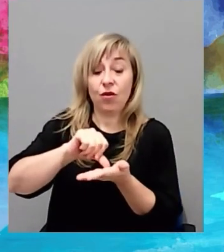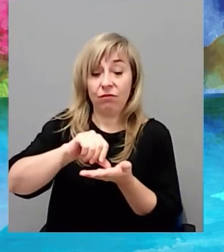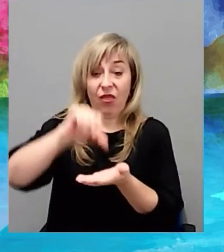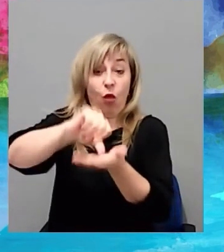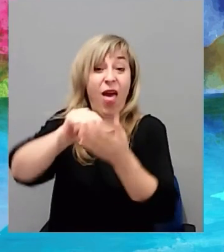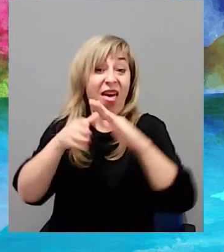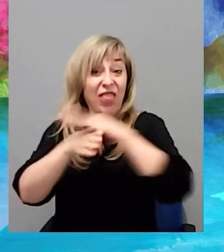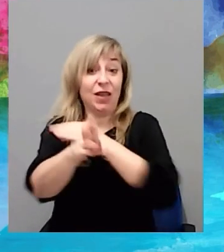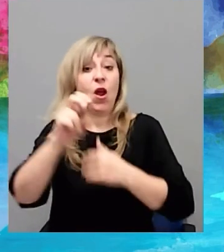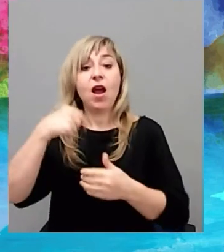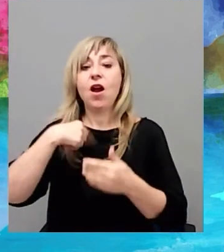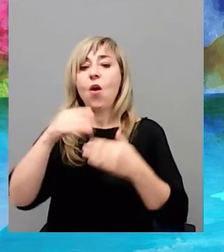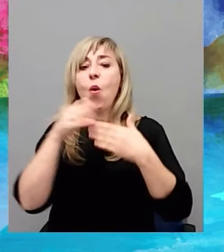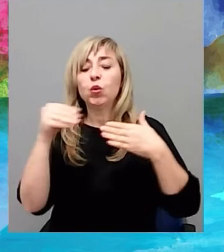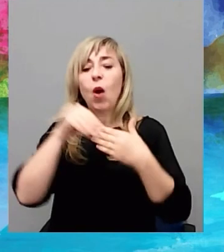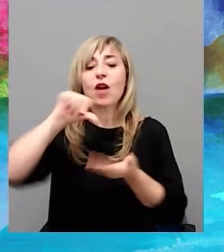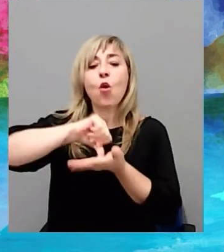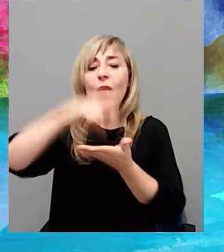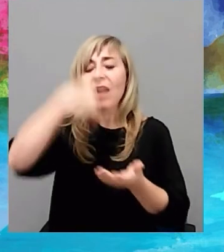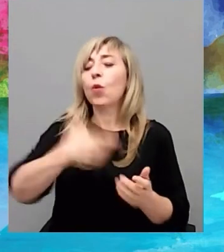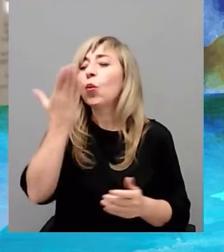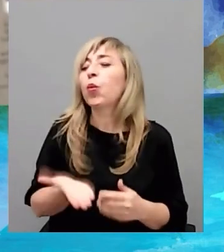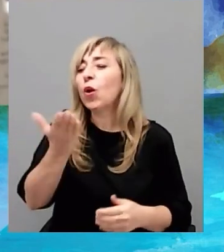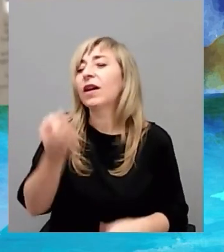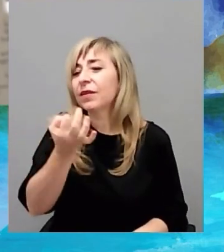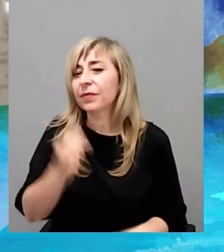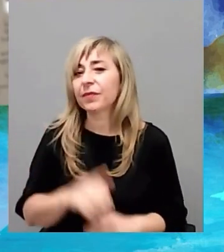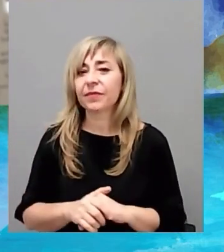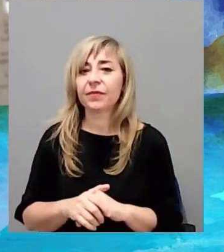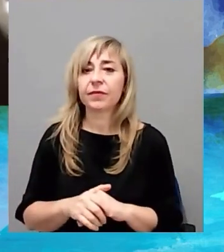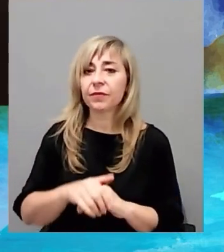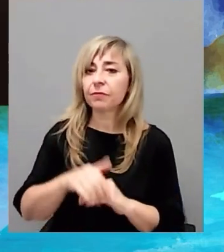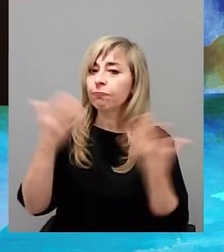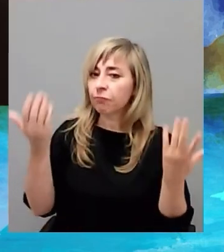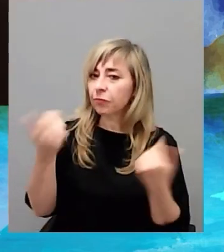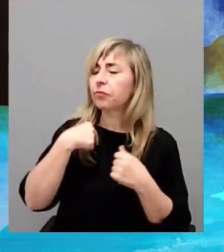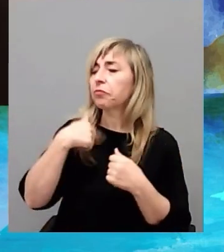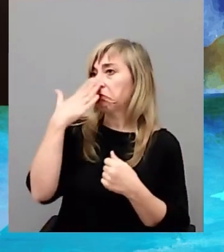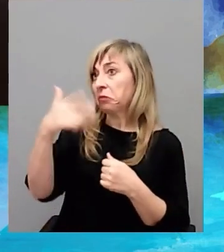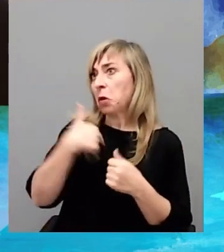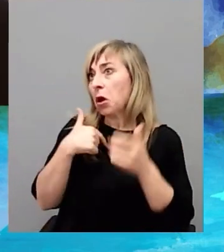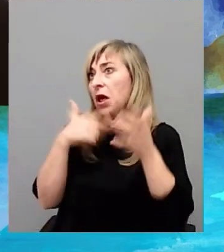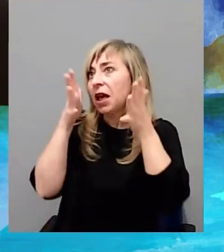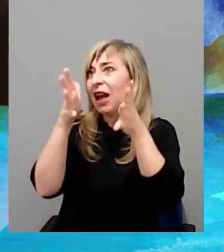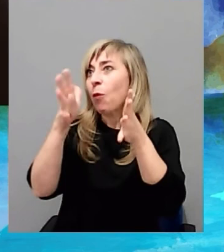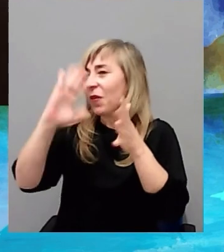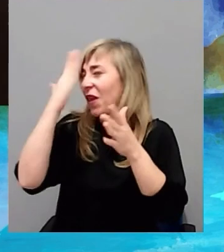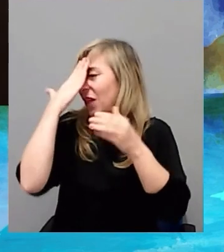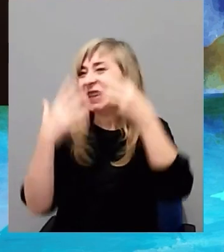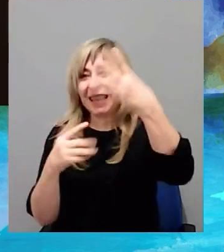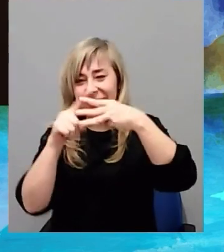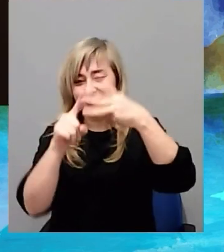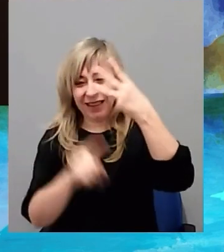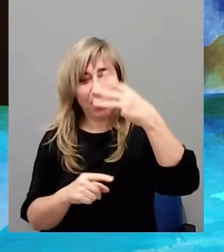Bien, yo recomendaría tres. I would recommend three specific things. First,